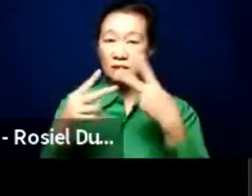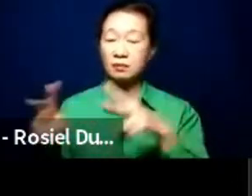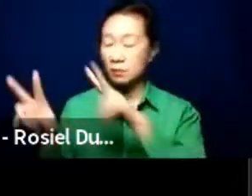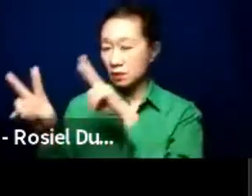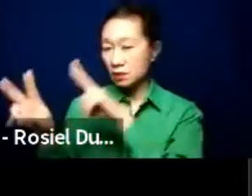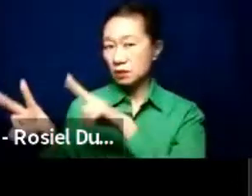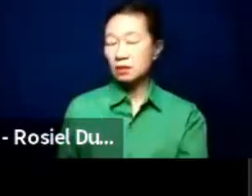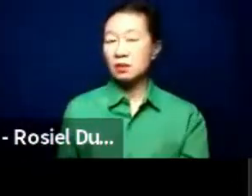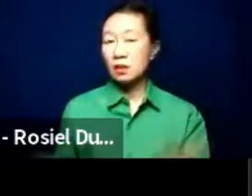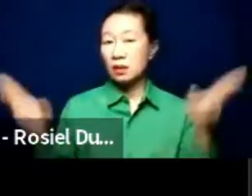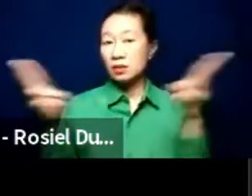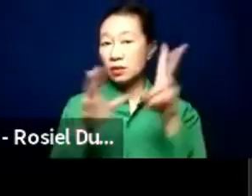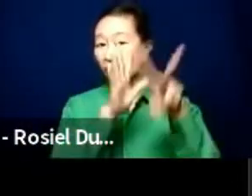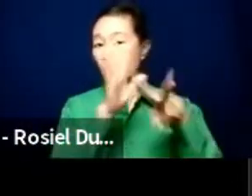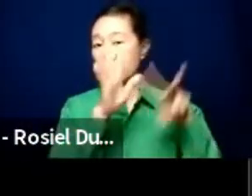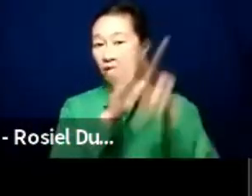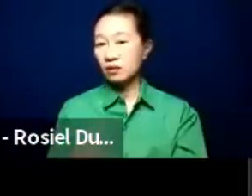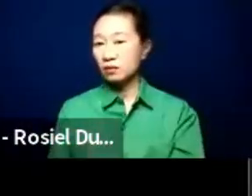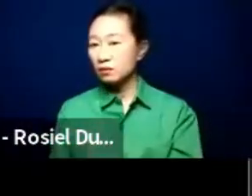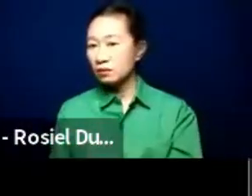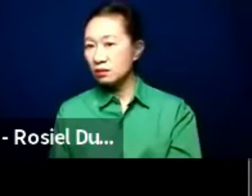It's just a short video.